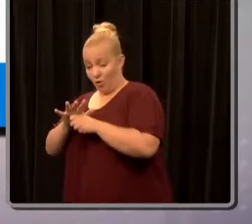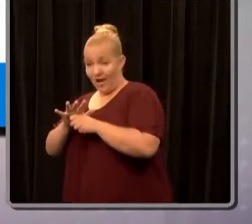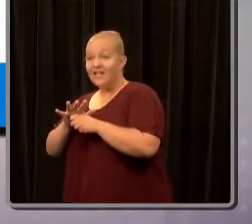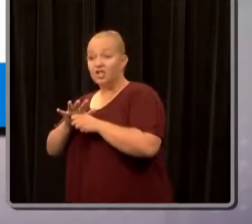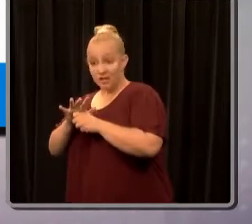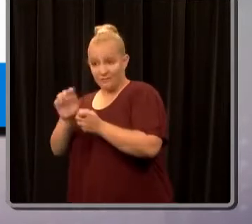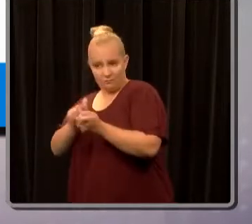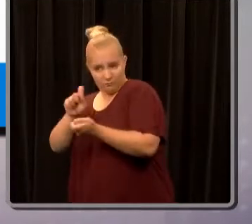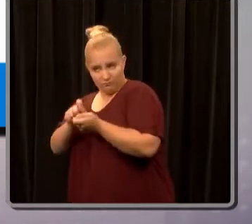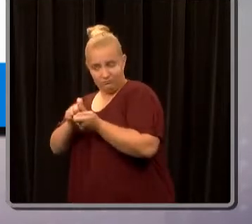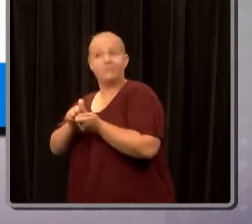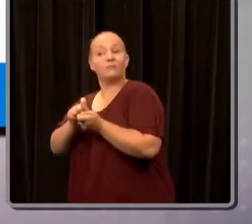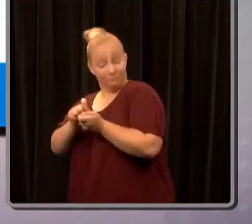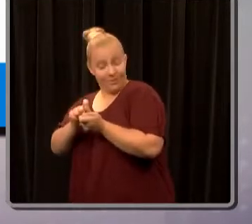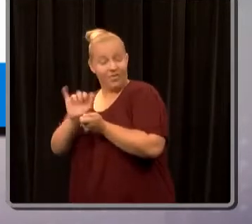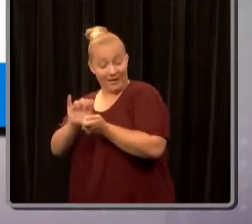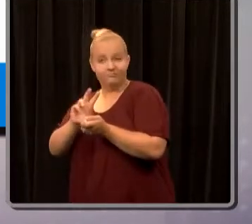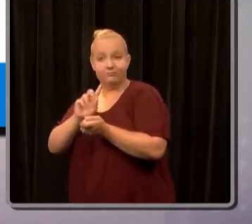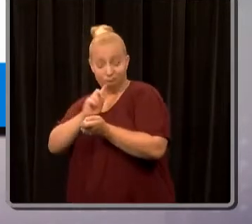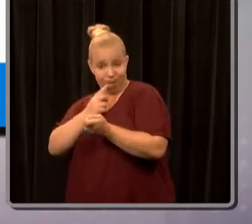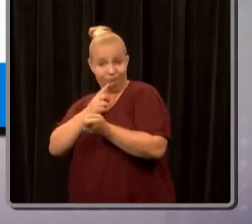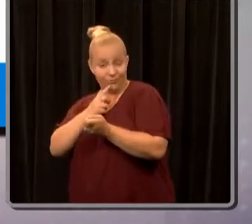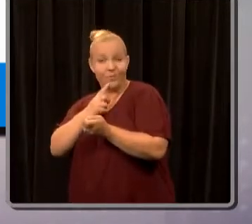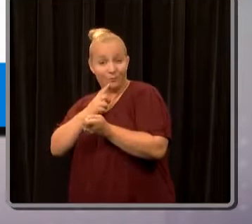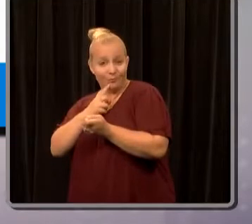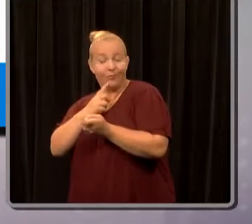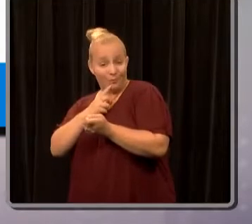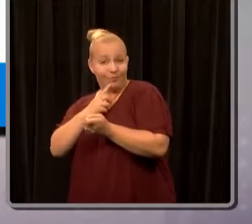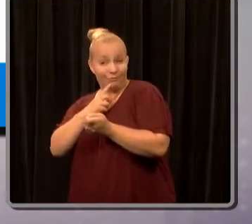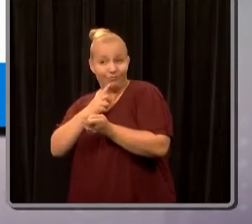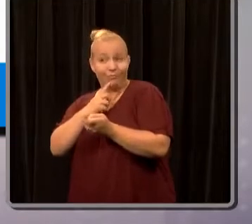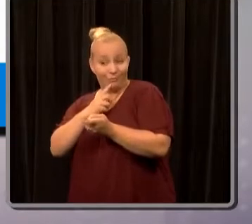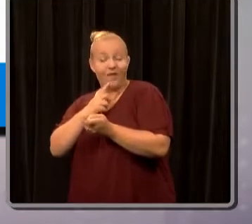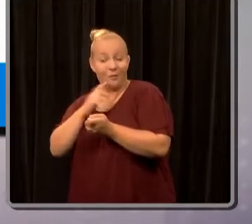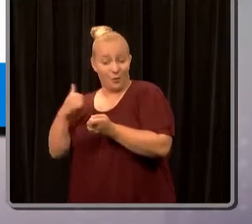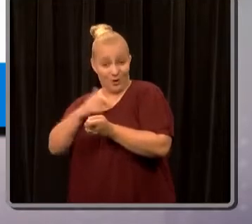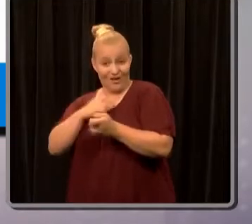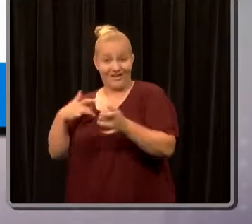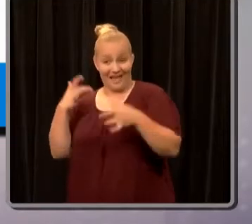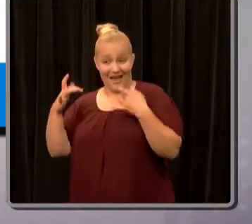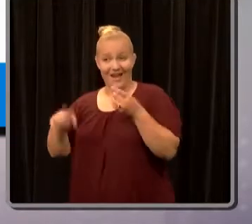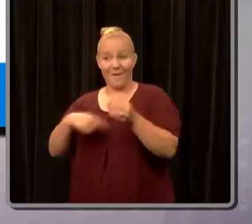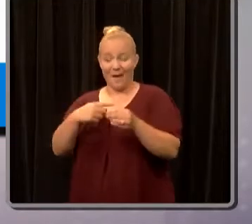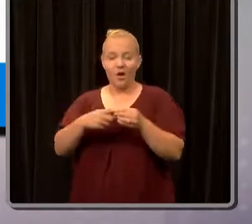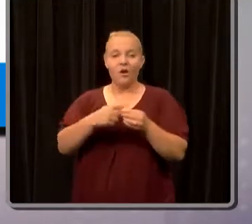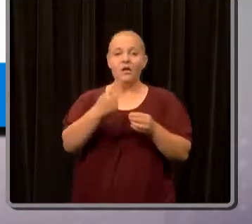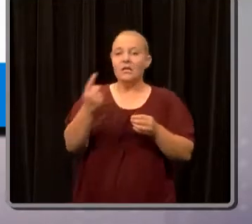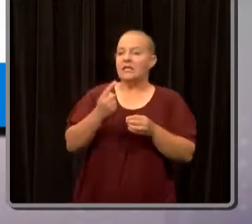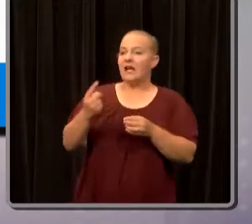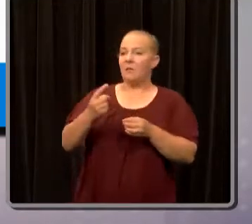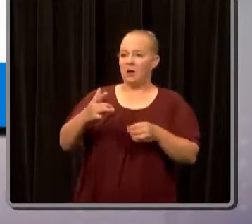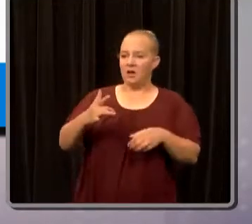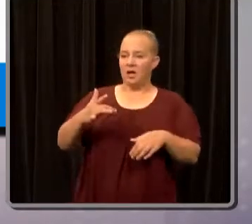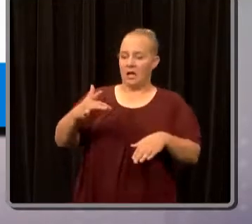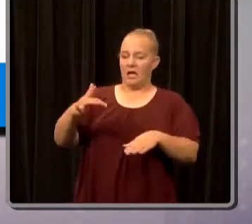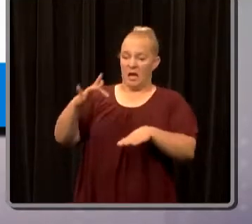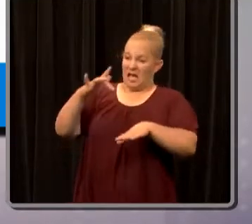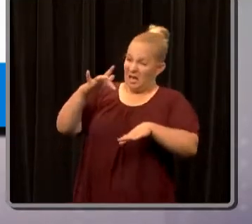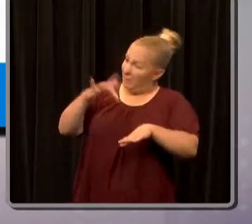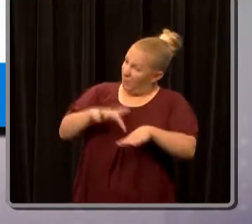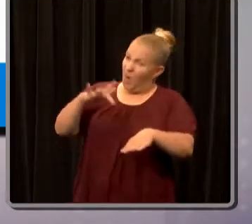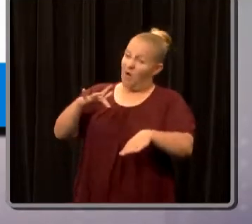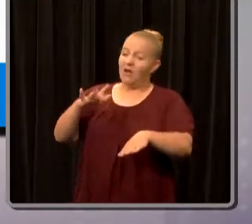a big piece of this product that we're very excited about. When someone summons an alert,